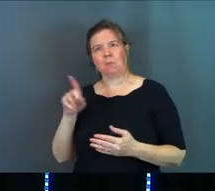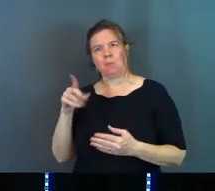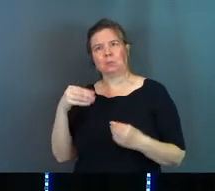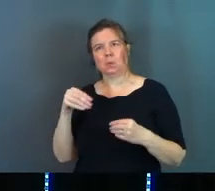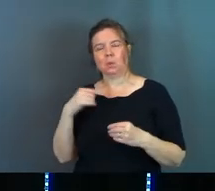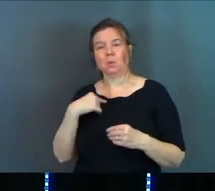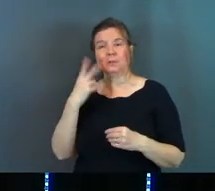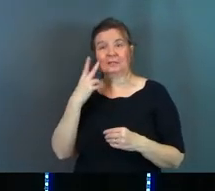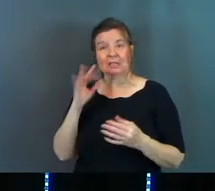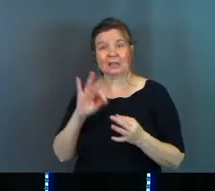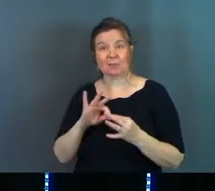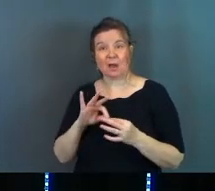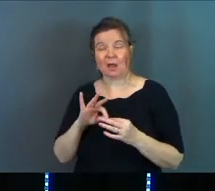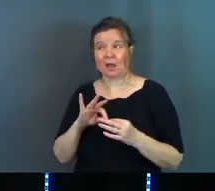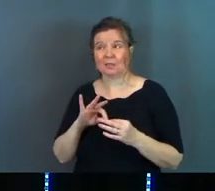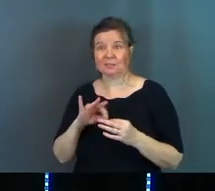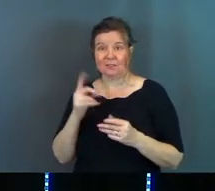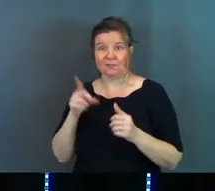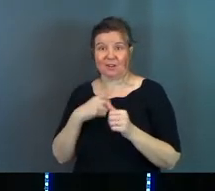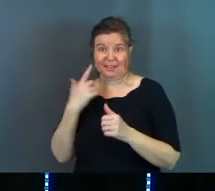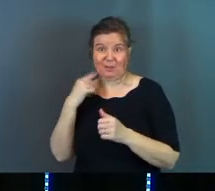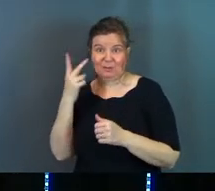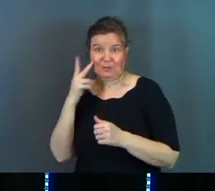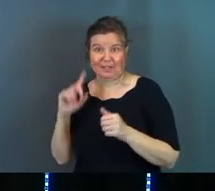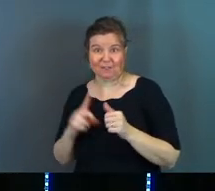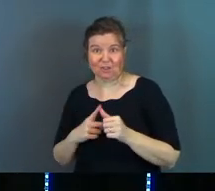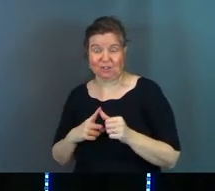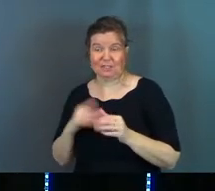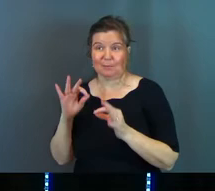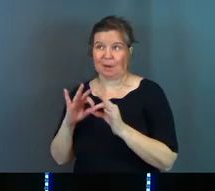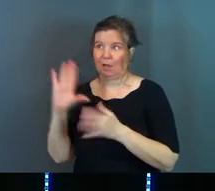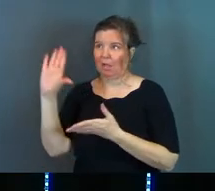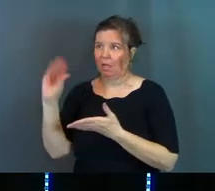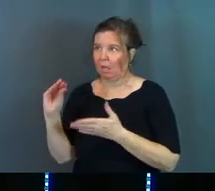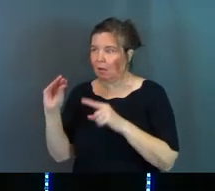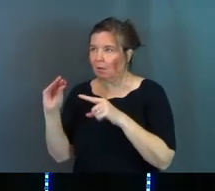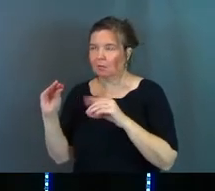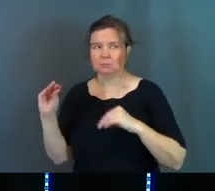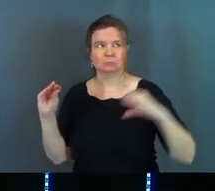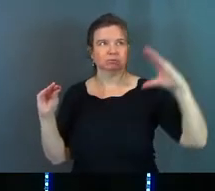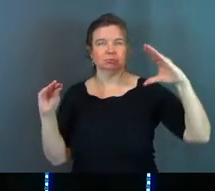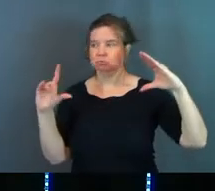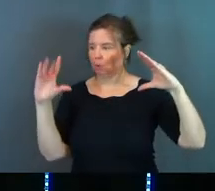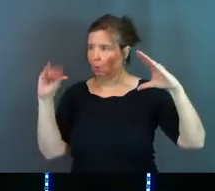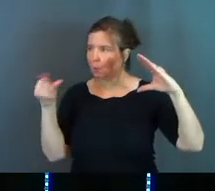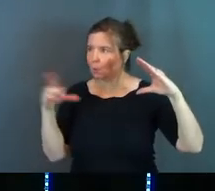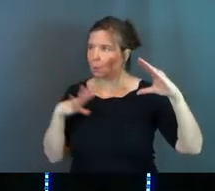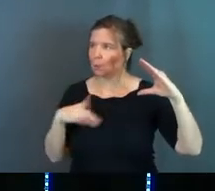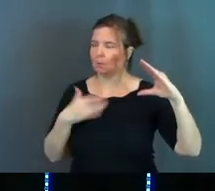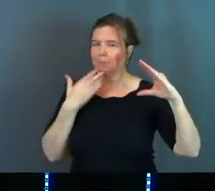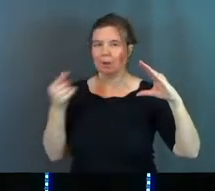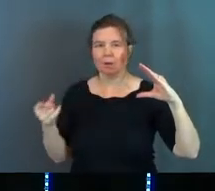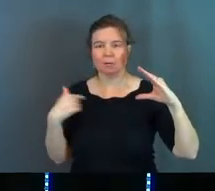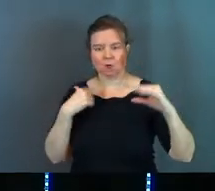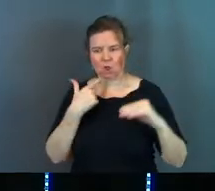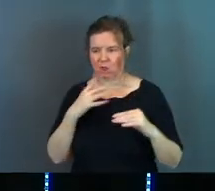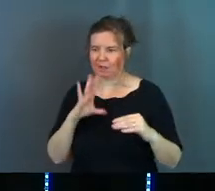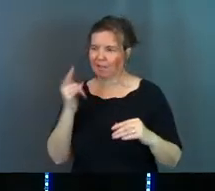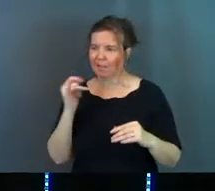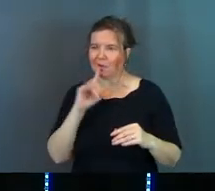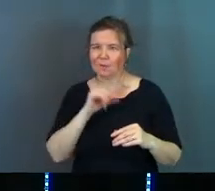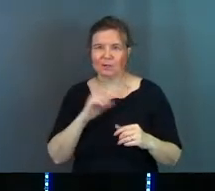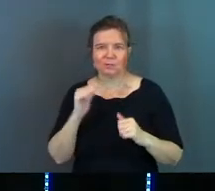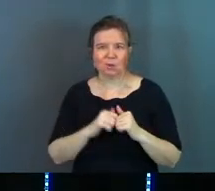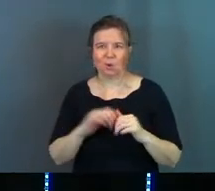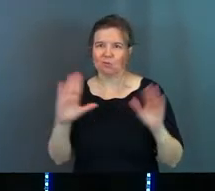store, and we see the price tag first, right? Because that's what you see first. And you're like, this looks great. And then you're looking at the stone, and you're like, it looks just like